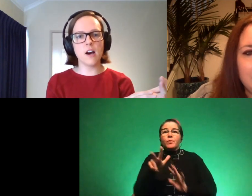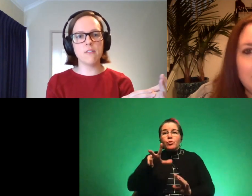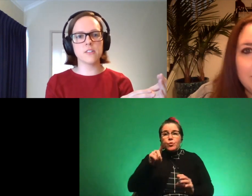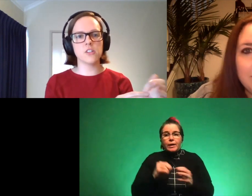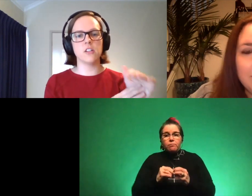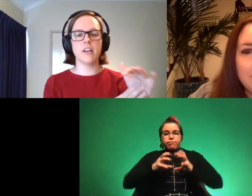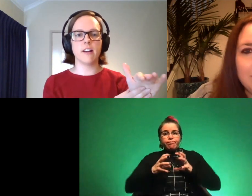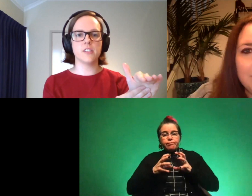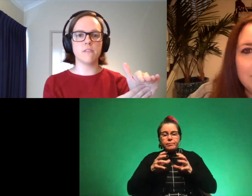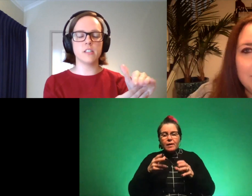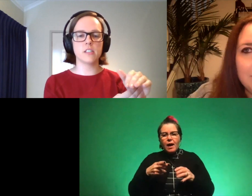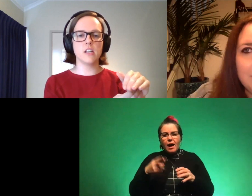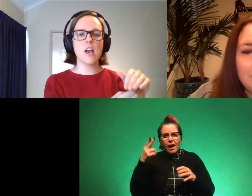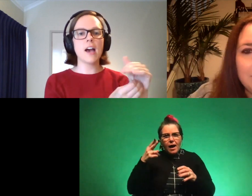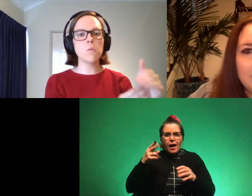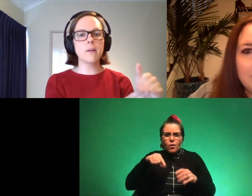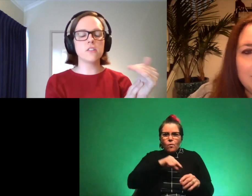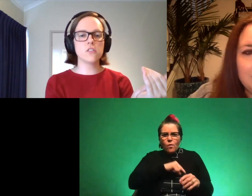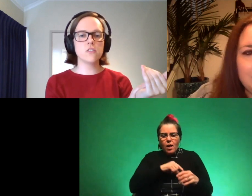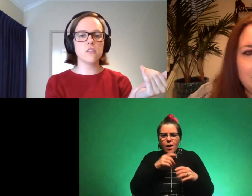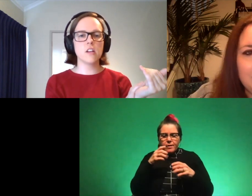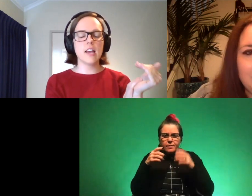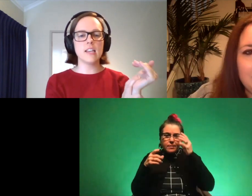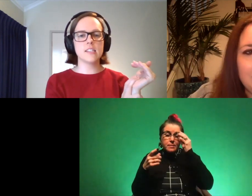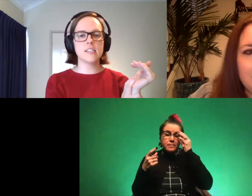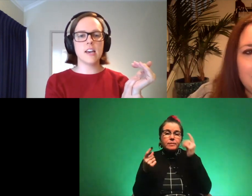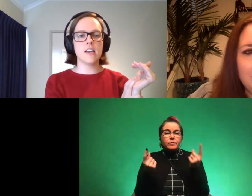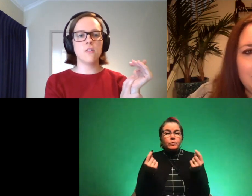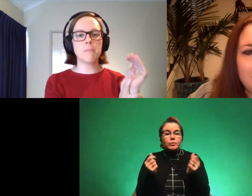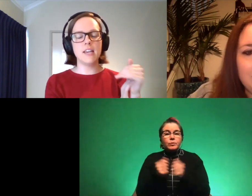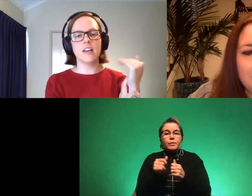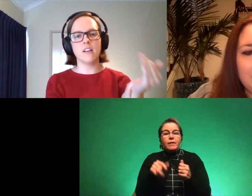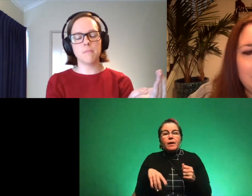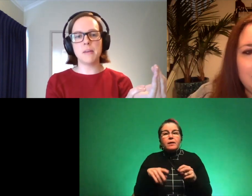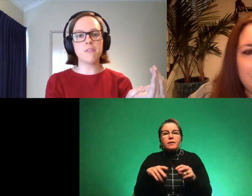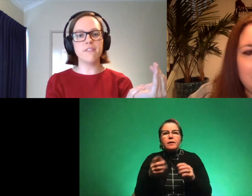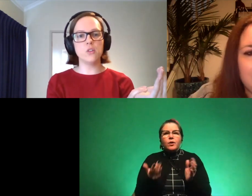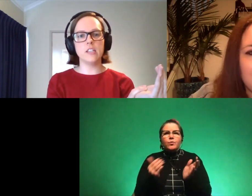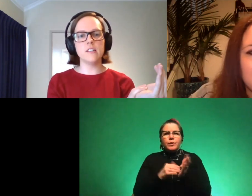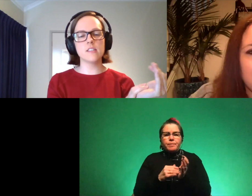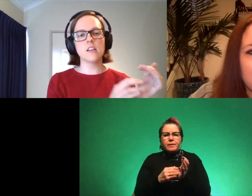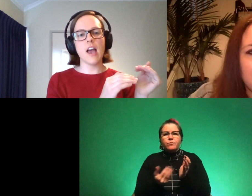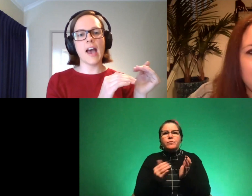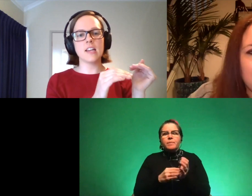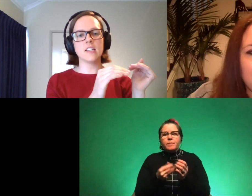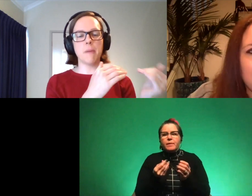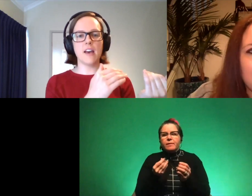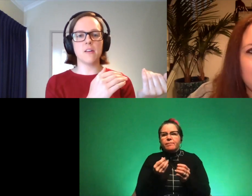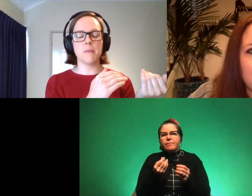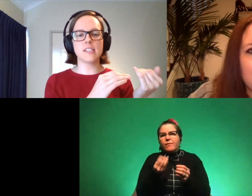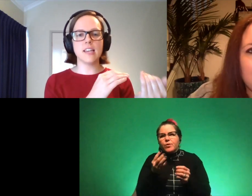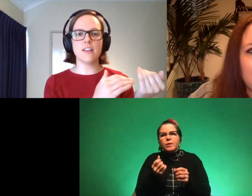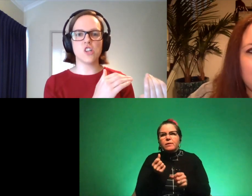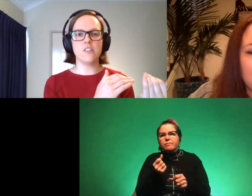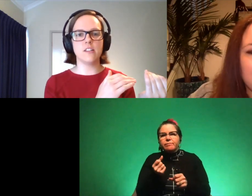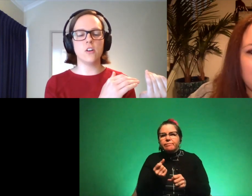at really high resolution of that ground surface. And what we can do is then repeat that maybe every few years and compare them